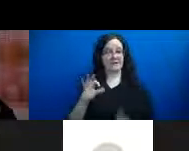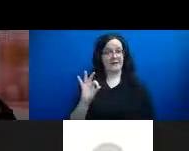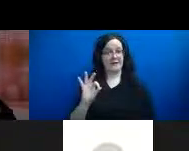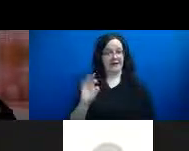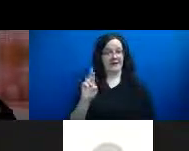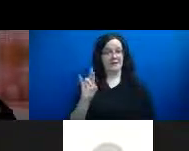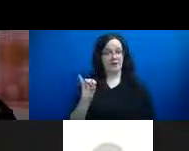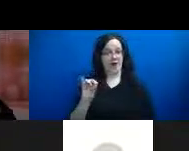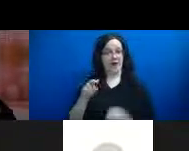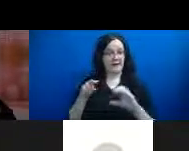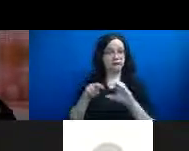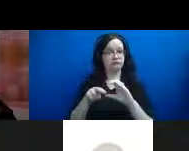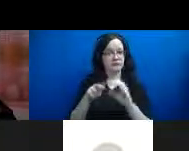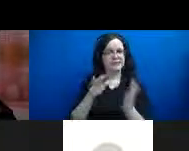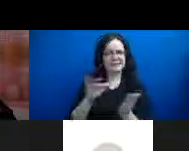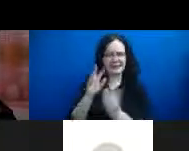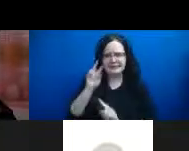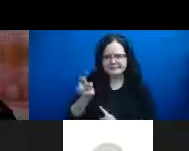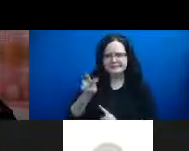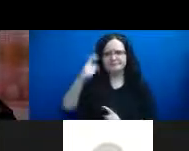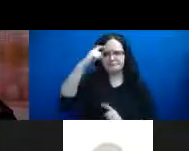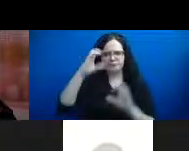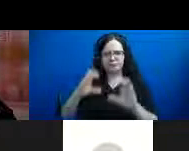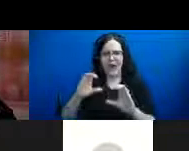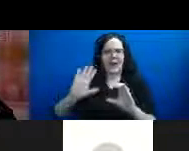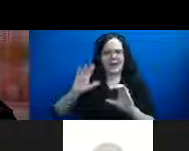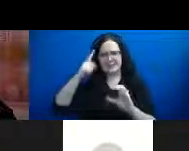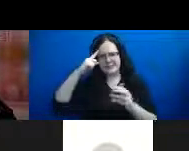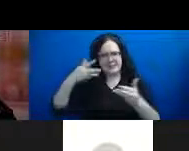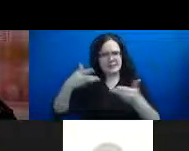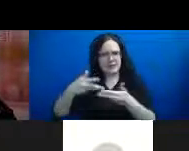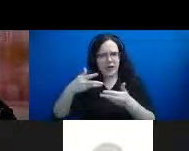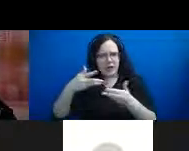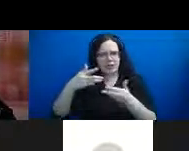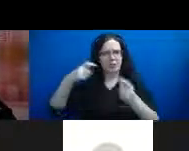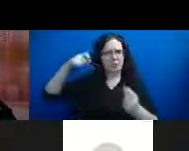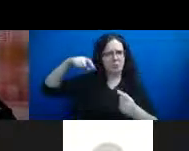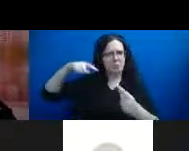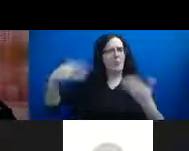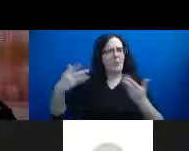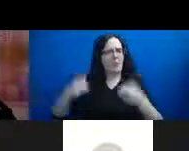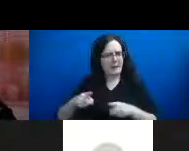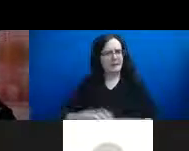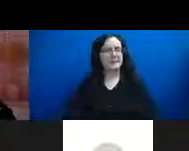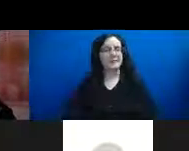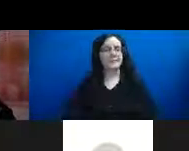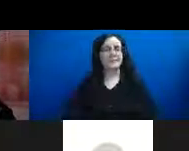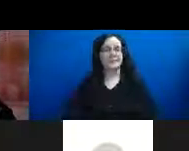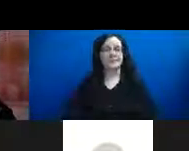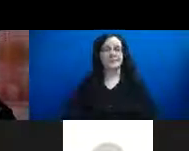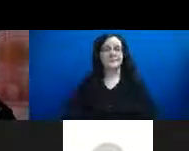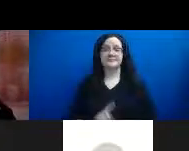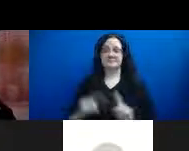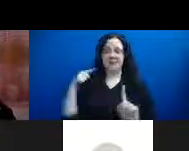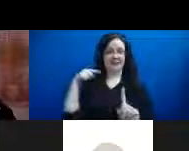at the brain and looking at the interactions of the brain and what's going on. But by and large, what